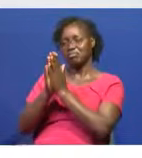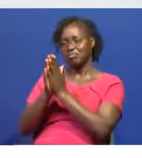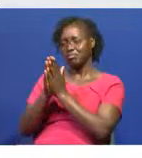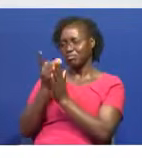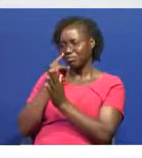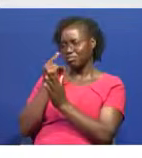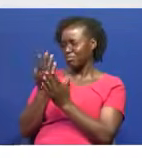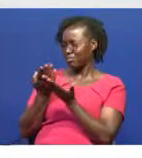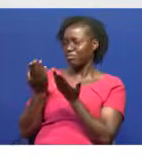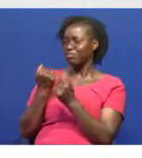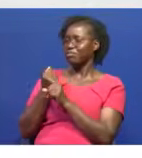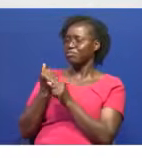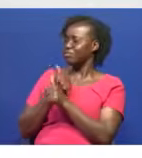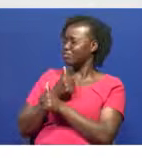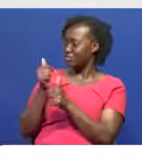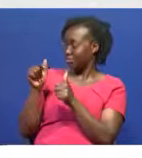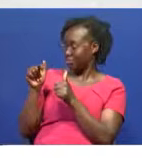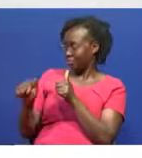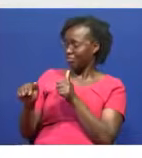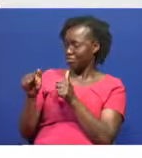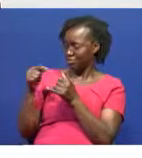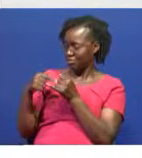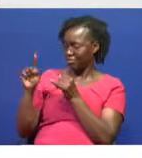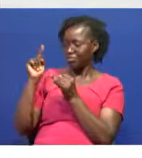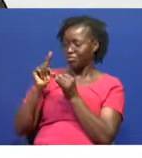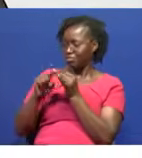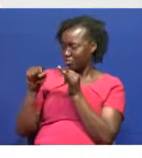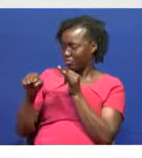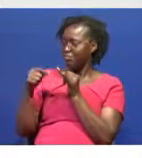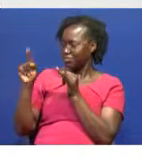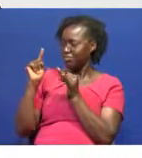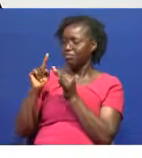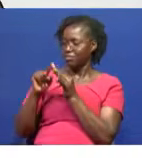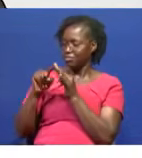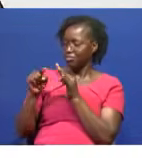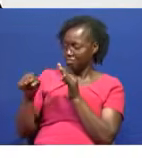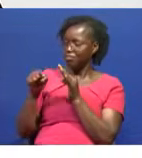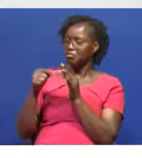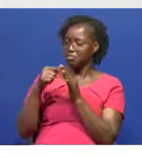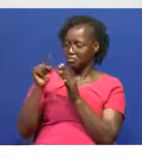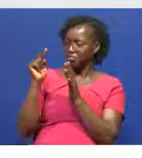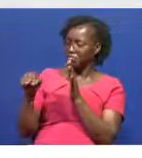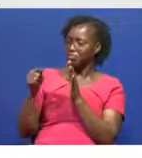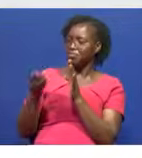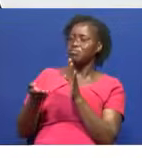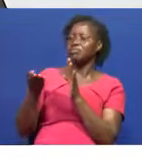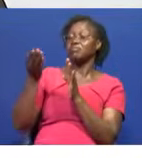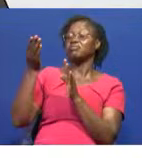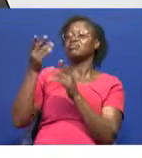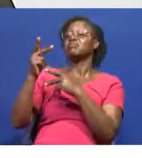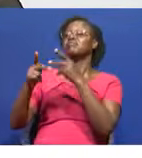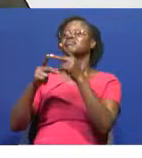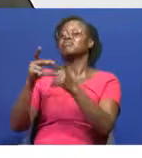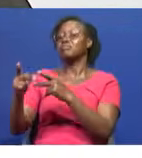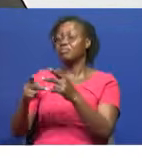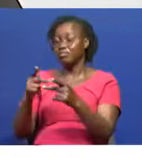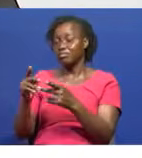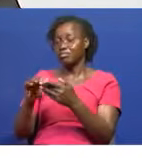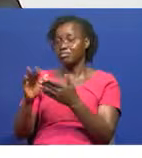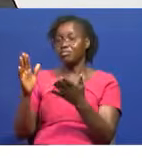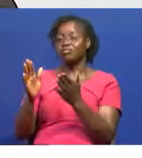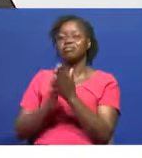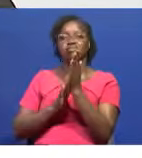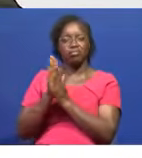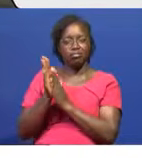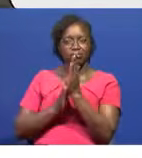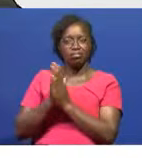hey, guys, why are we doing well? We have done well this one, we have been doing well this one, we need to improve this one. So celebrating progress may give us even more morale, and